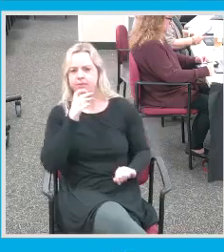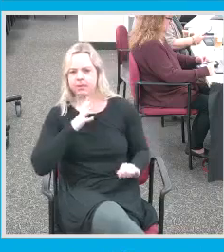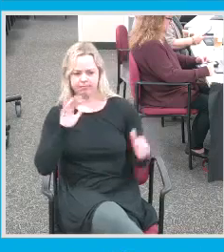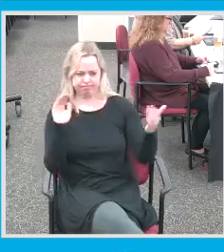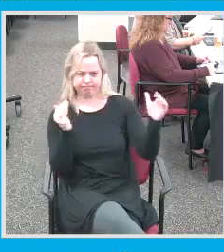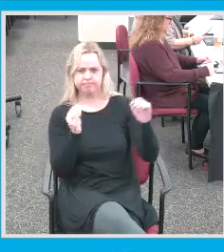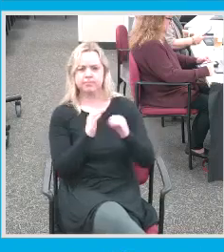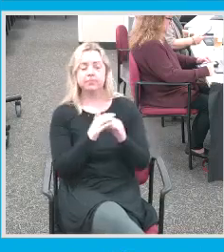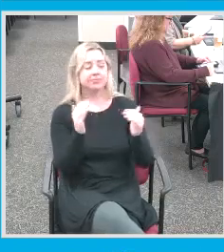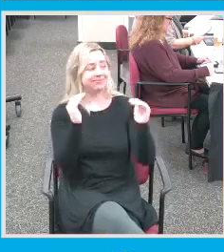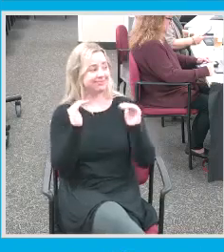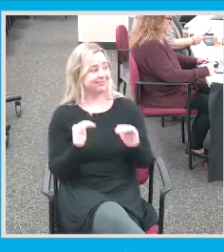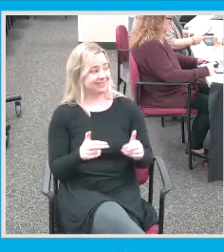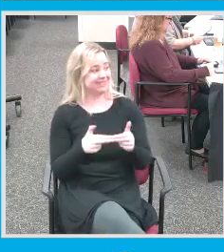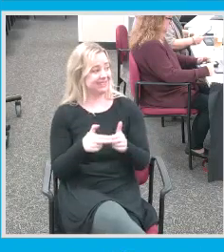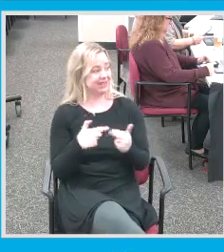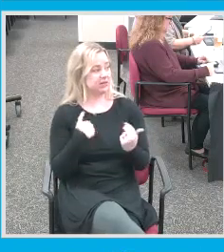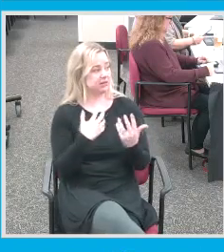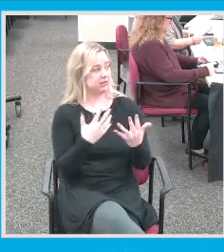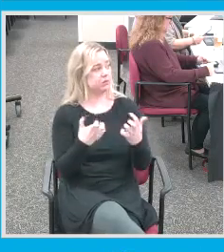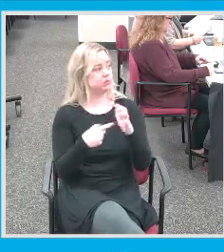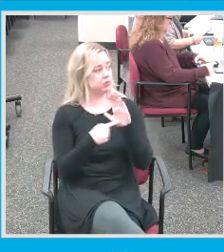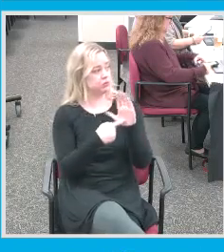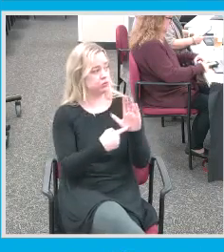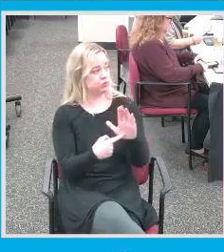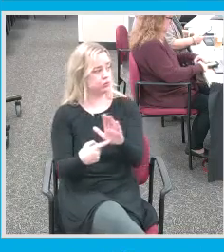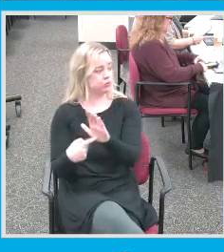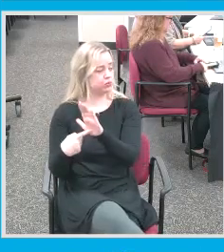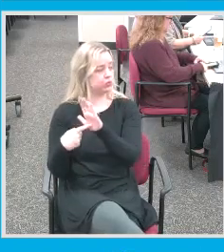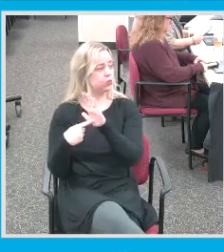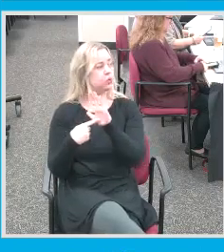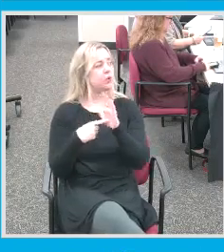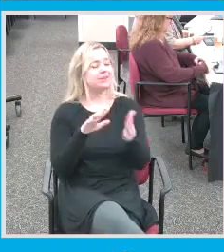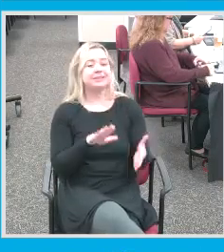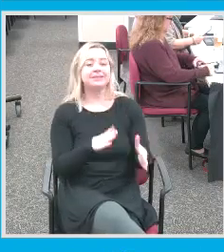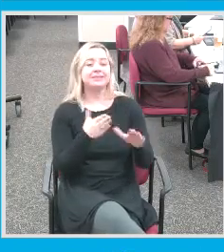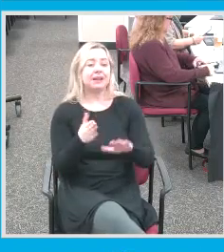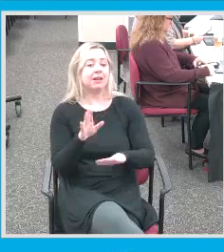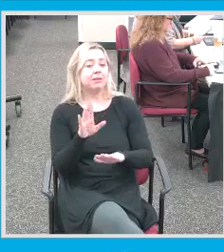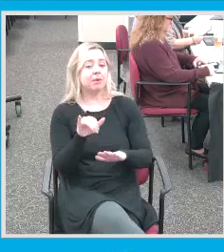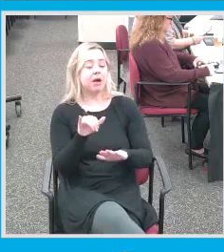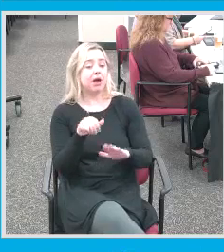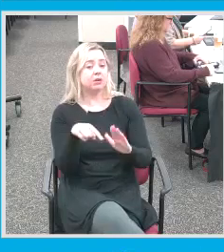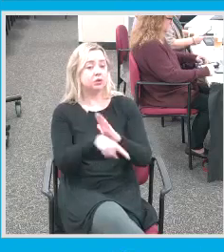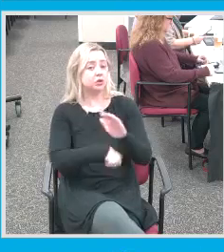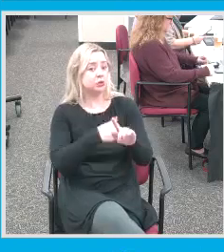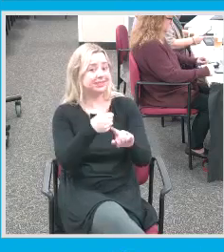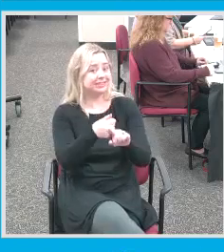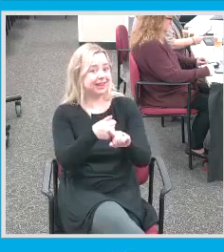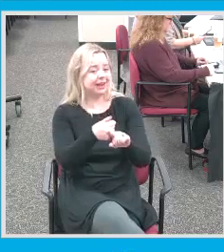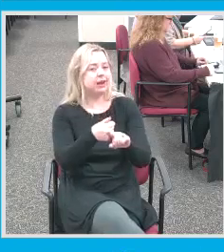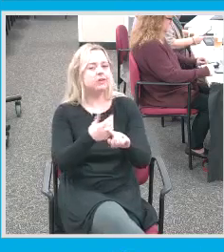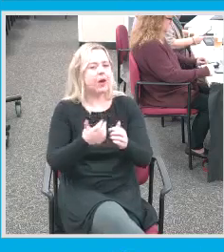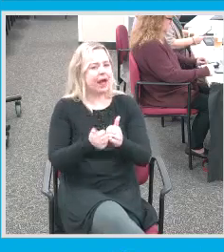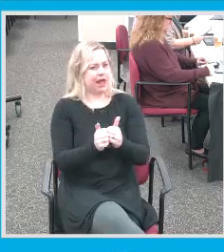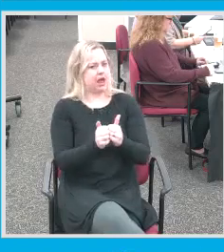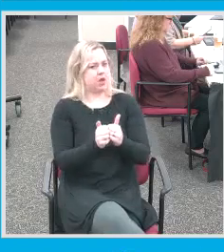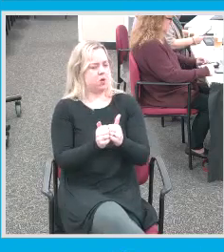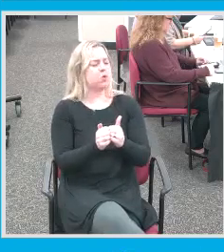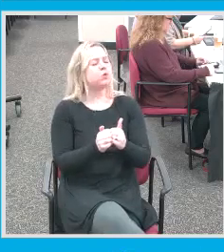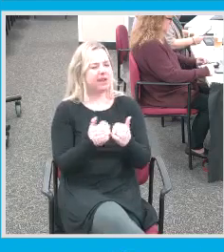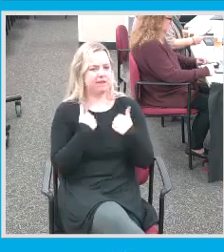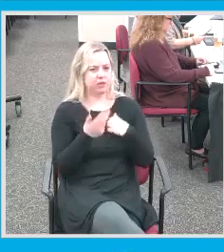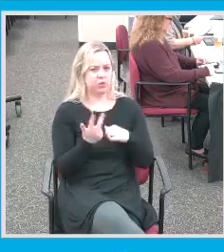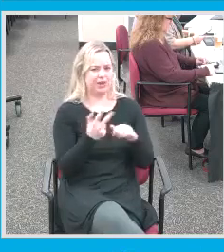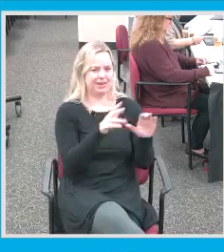slide, which I wanted to share with you all, and this is death by suicides based on means. So we have 3 categories on